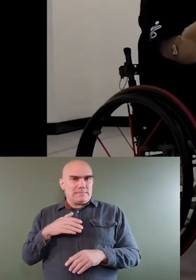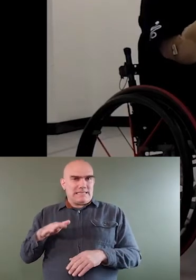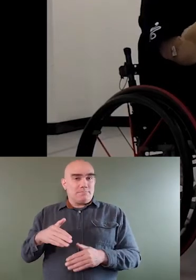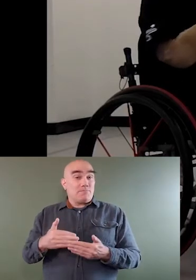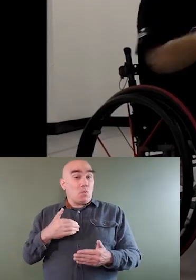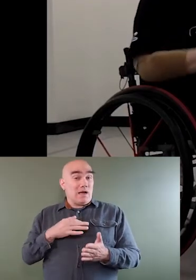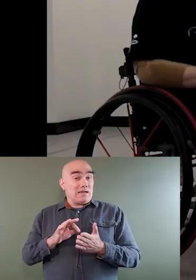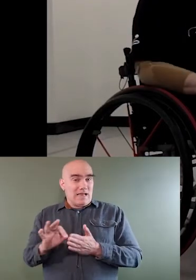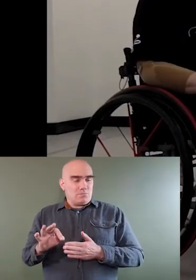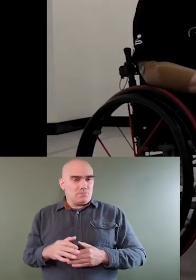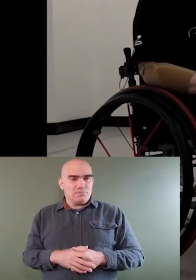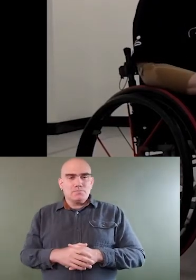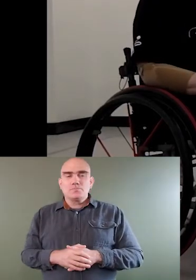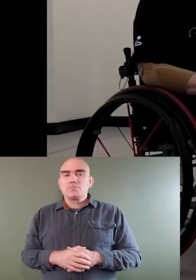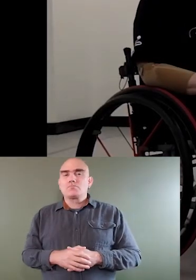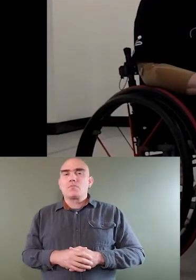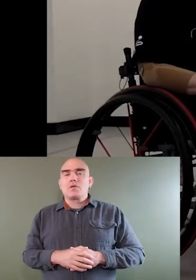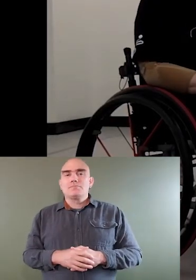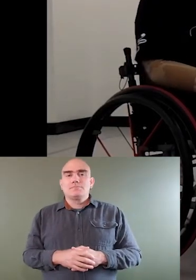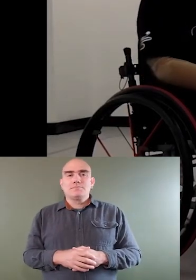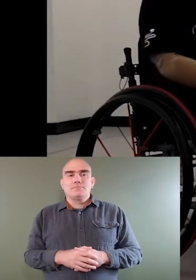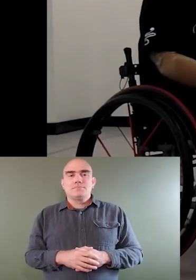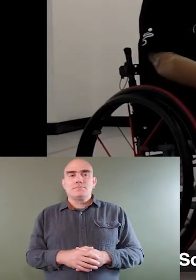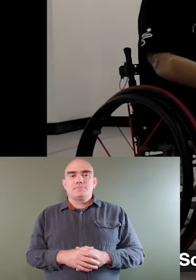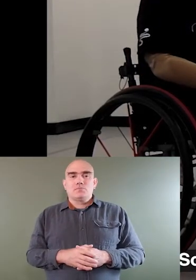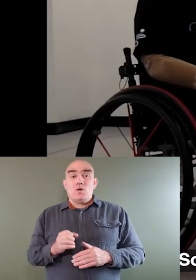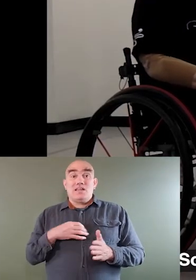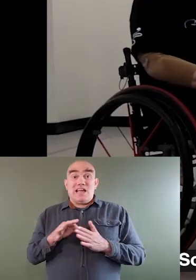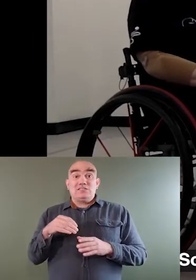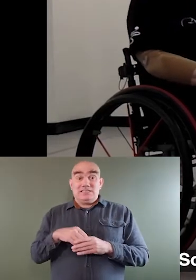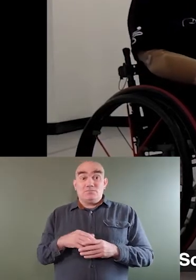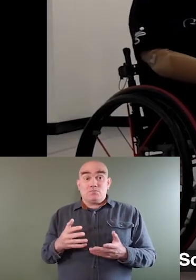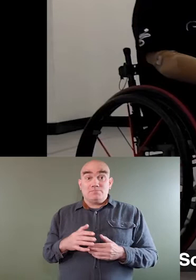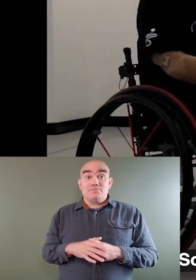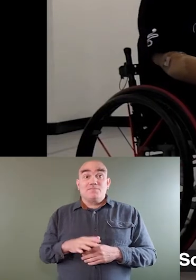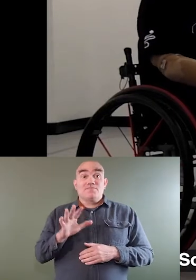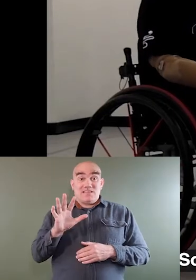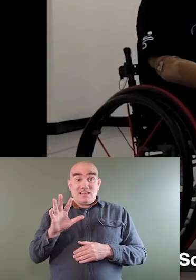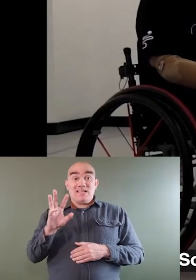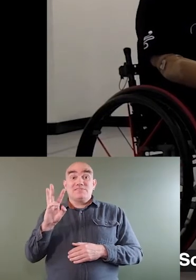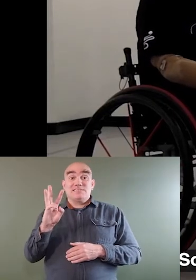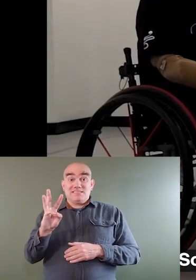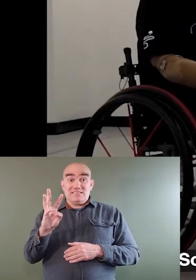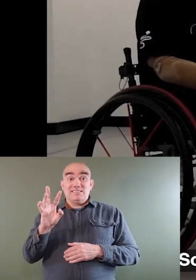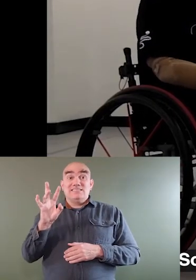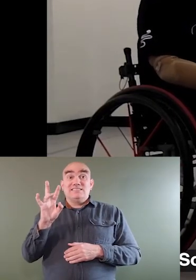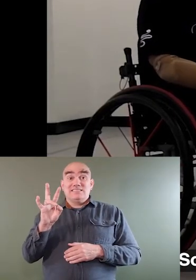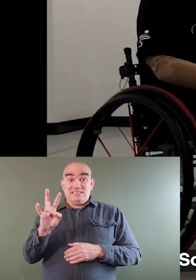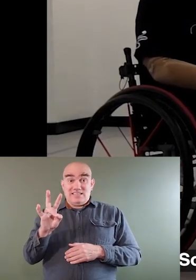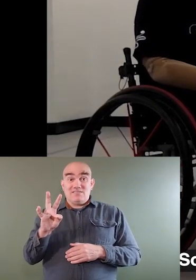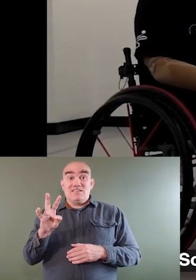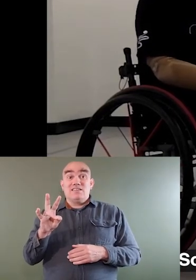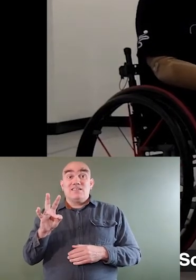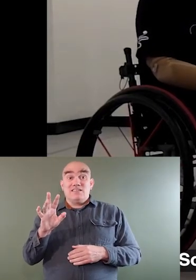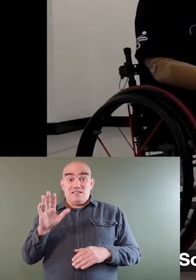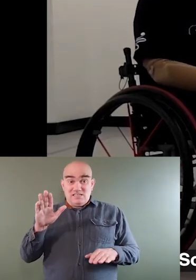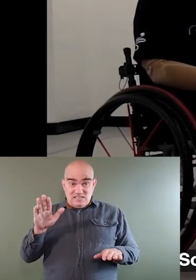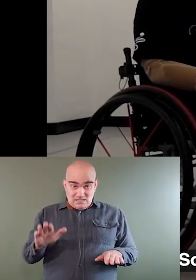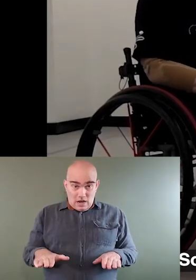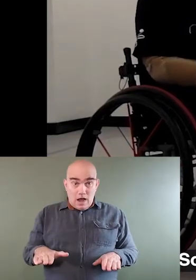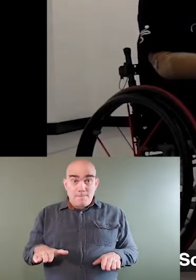tapping before I count. So I'll count us in 5, 6,